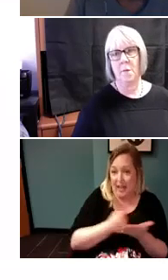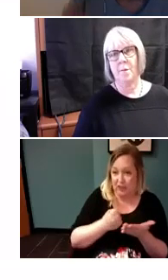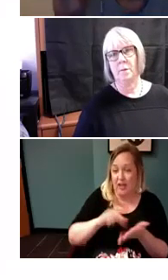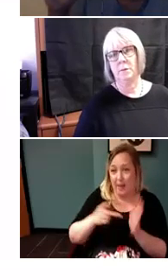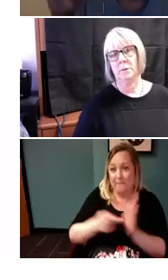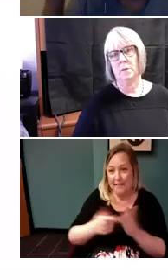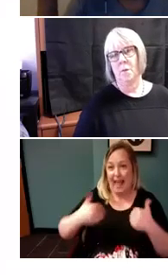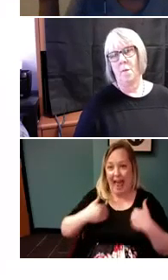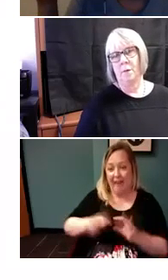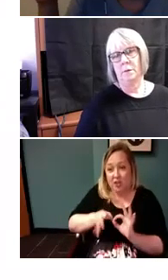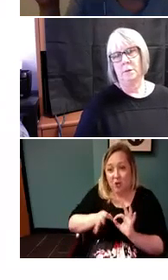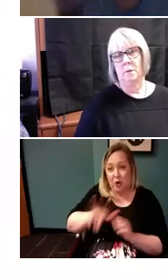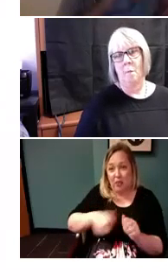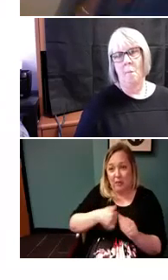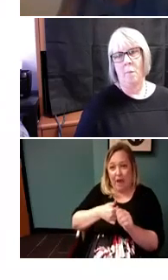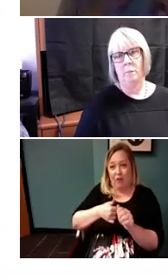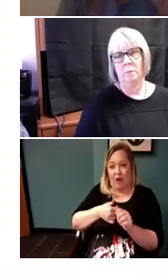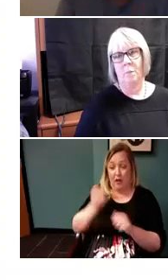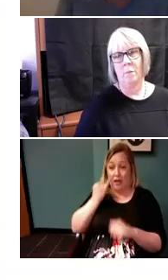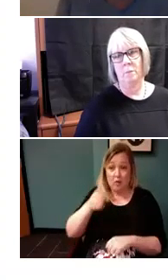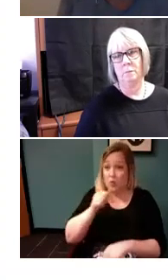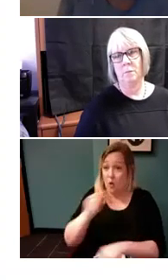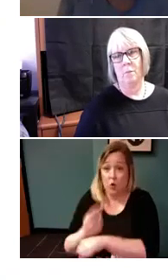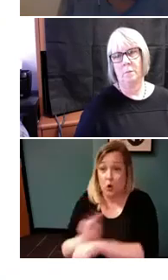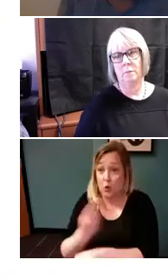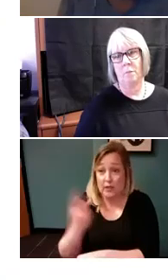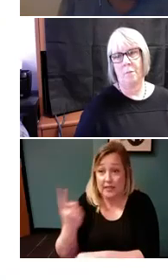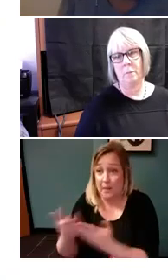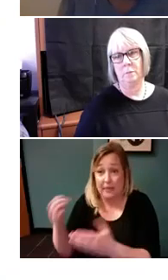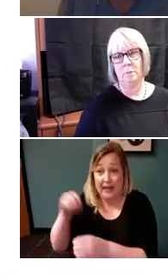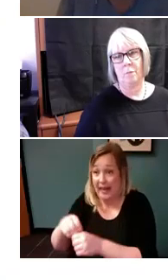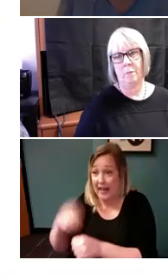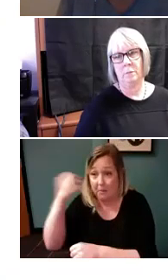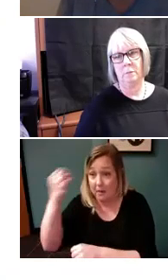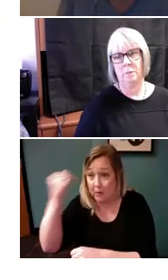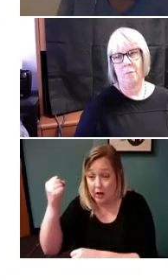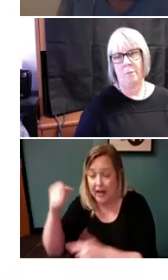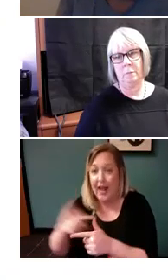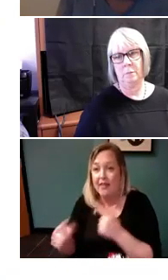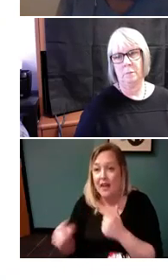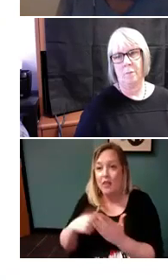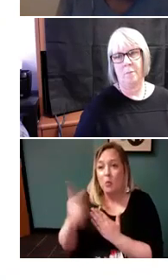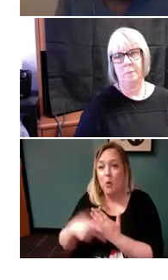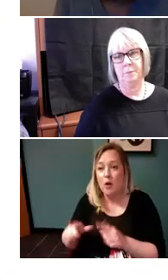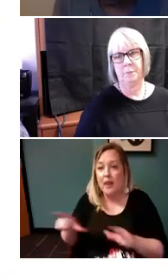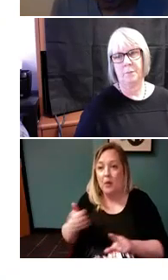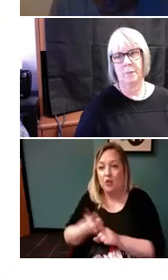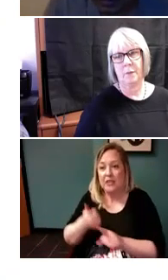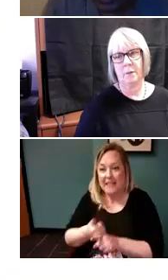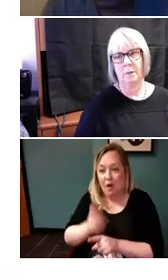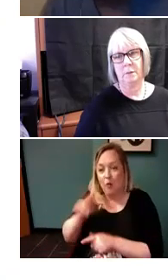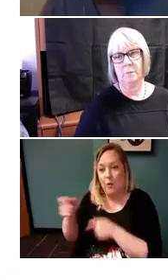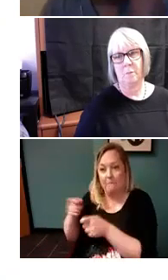if you do not use a particular memory location, those programming languages remove them for you.